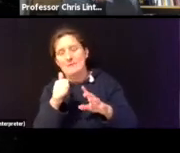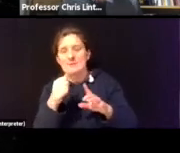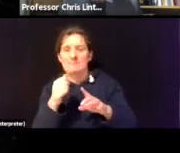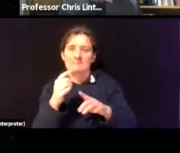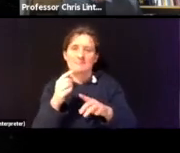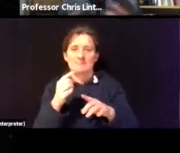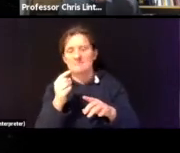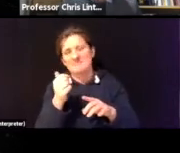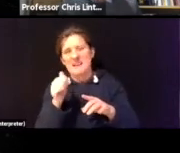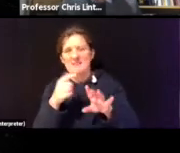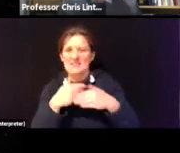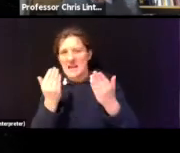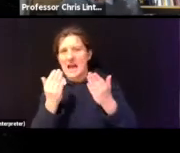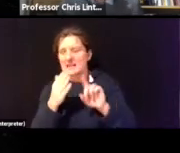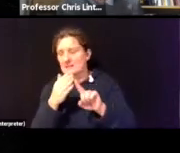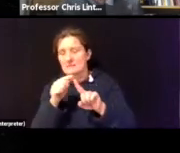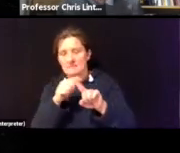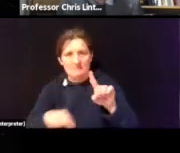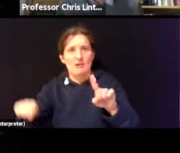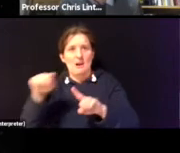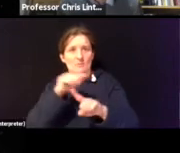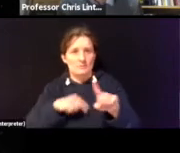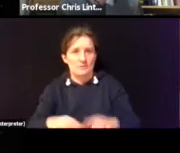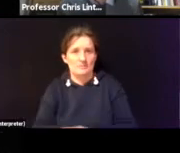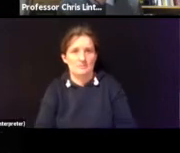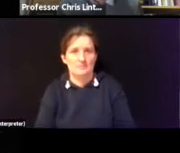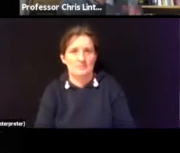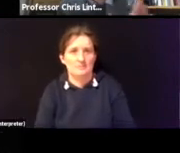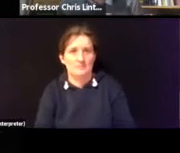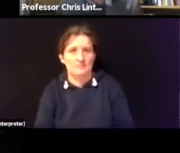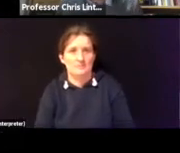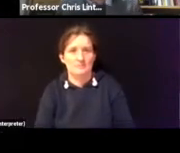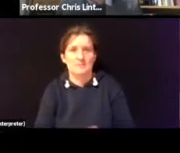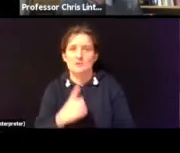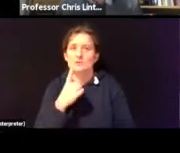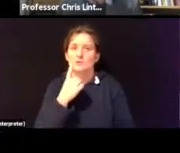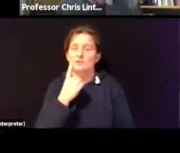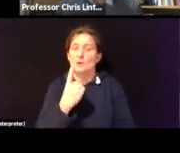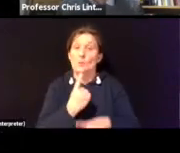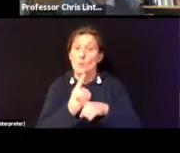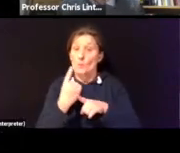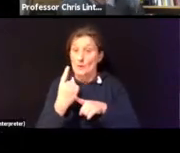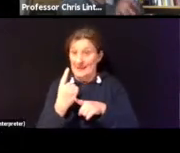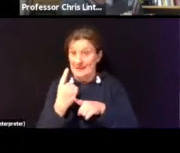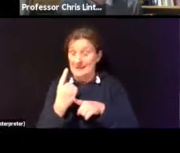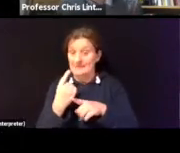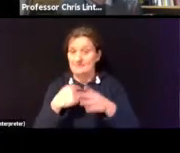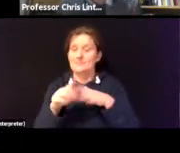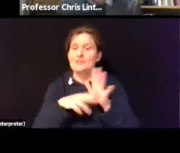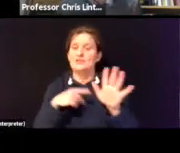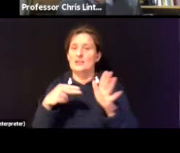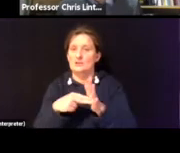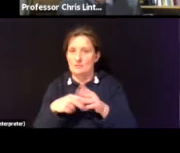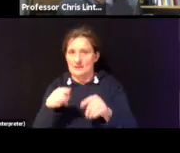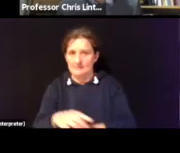other techniques as well, but together the exoplanet community is making great strides. And in one single week in January, I picked the